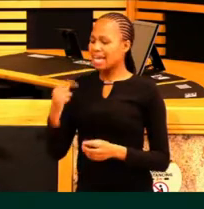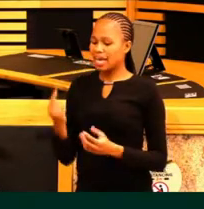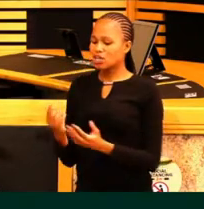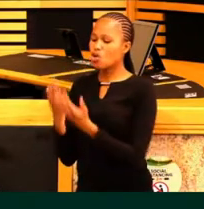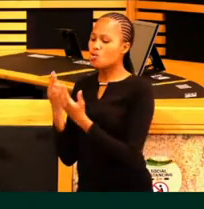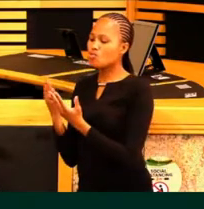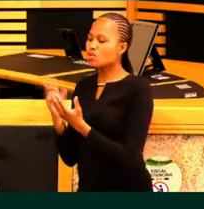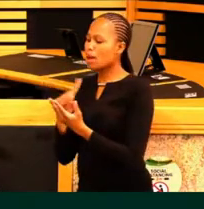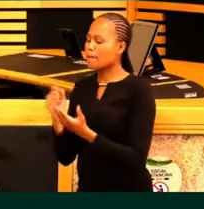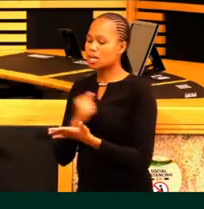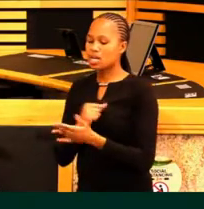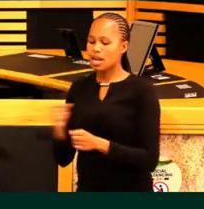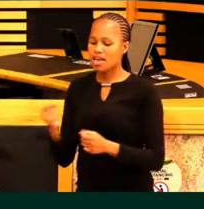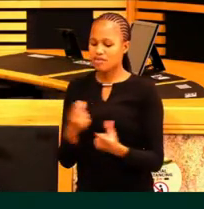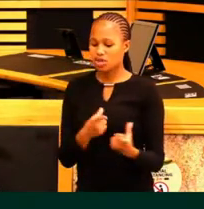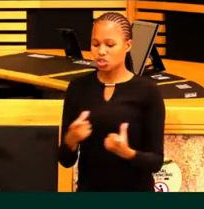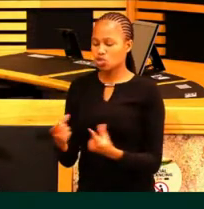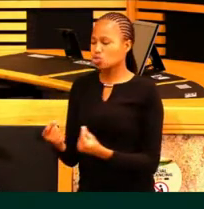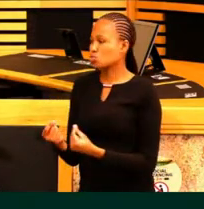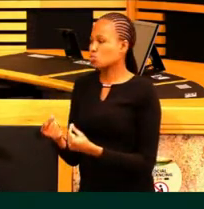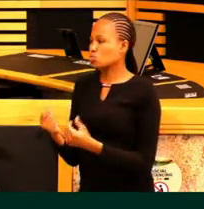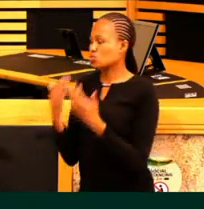thank you